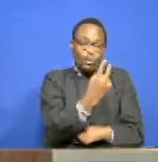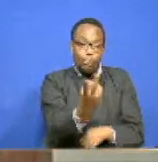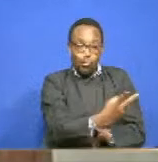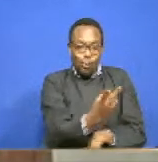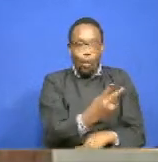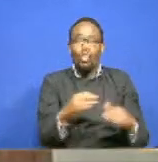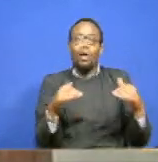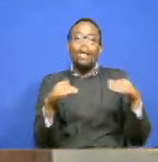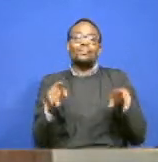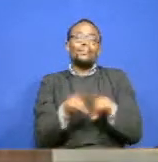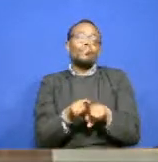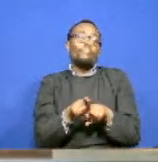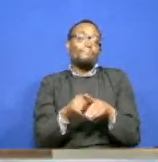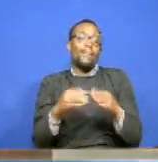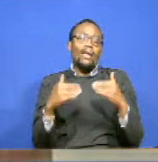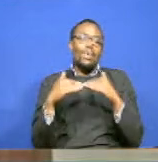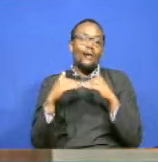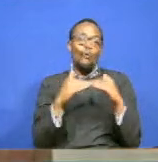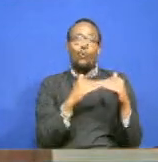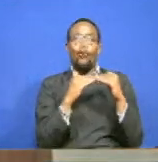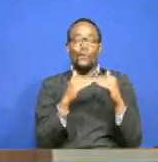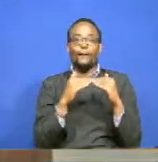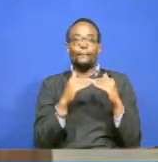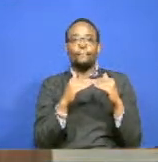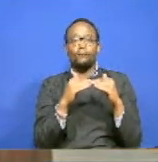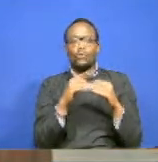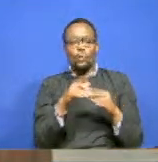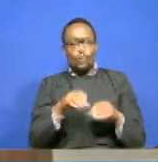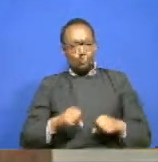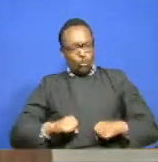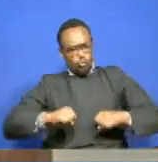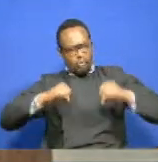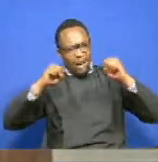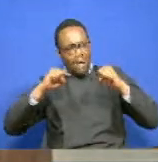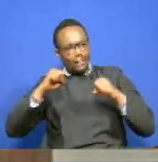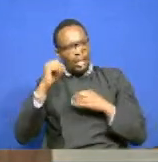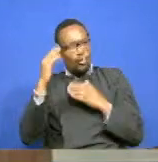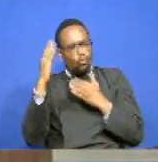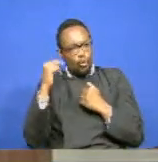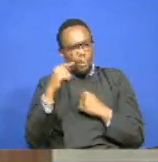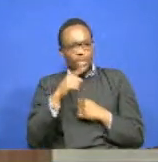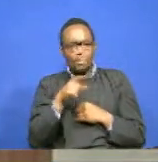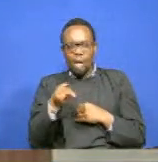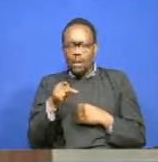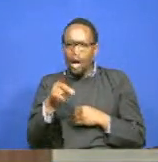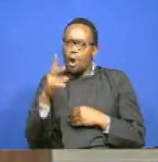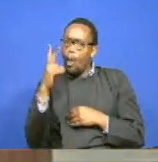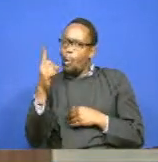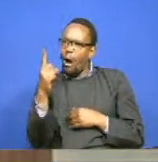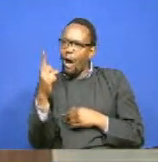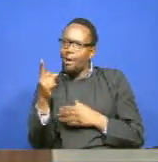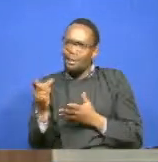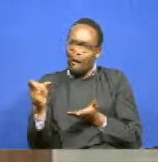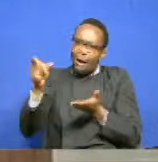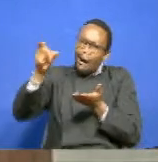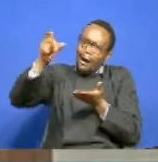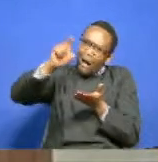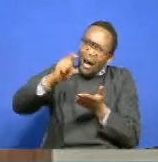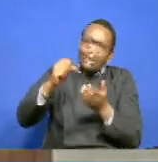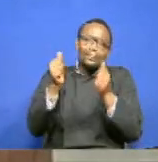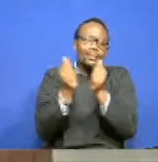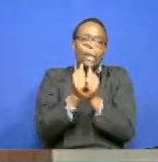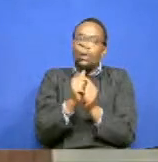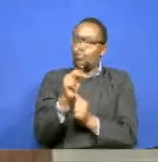equal. So the master did not also expect the one with the one talent to bring